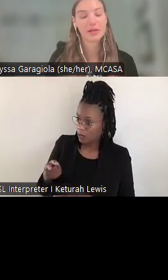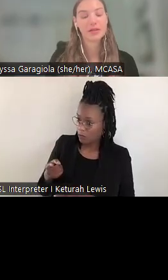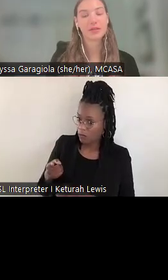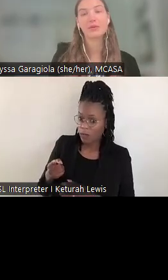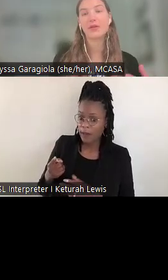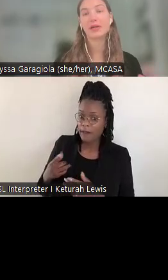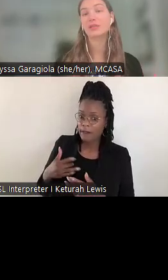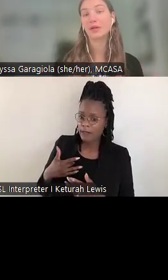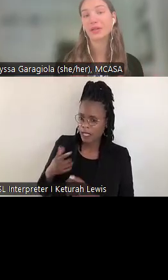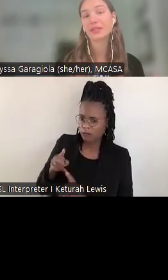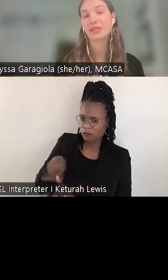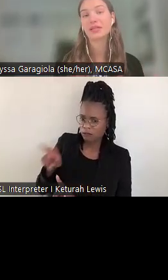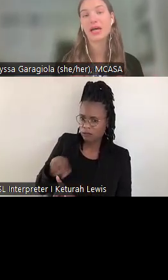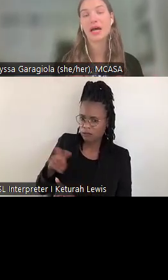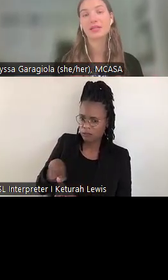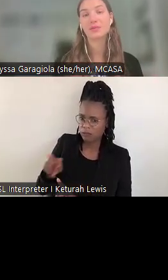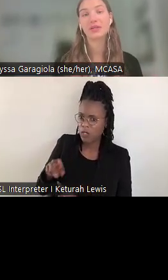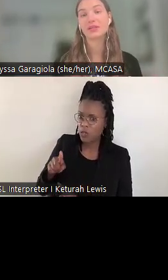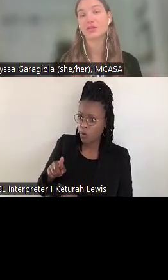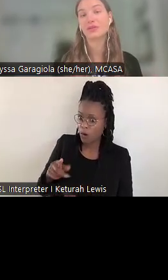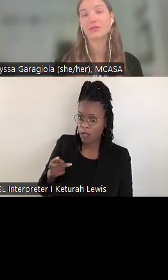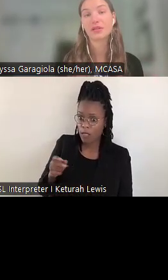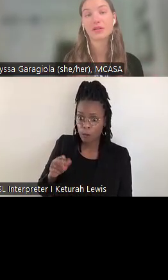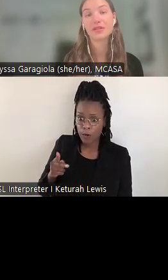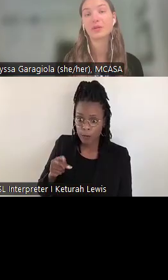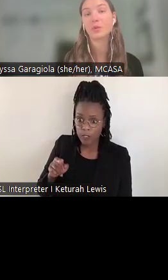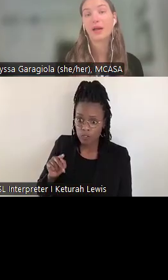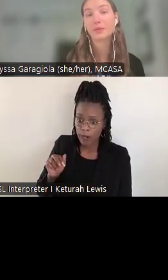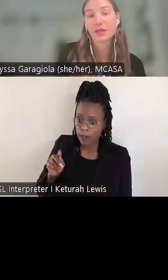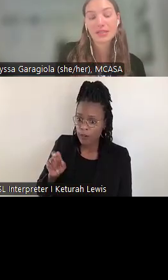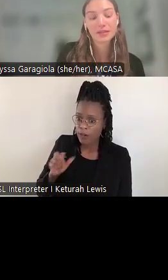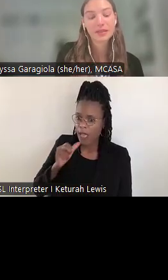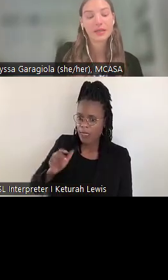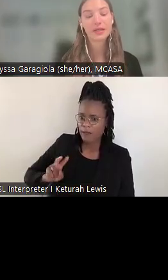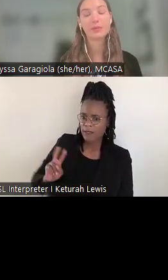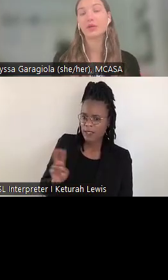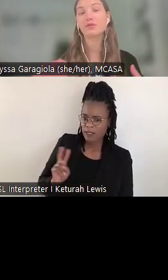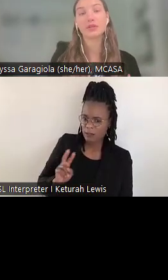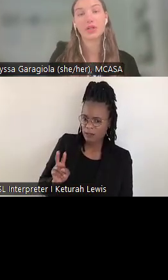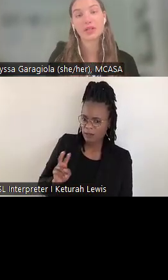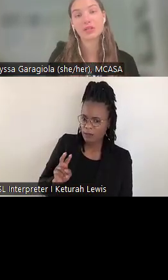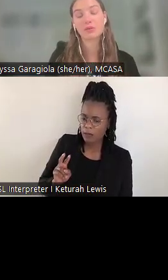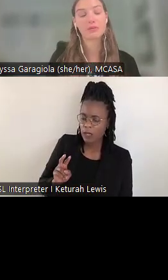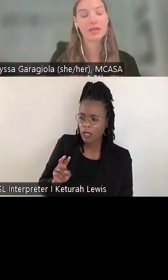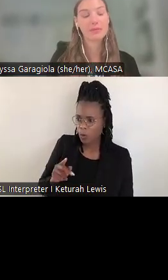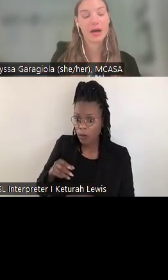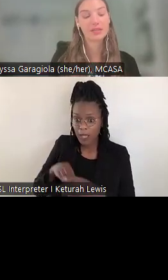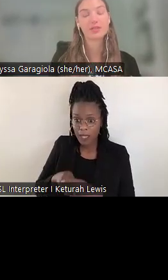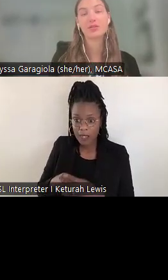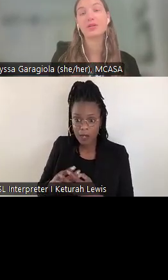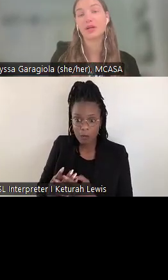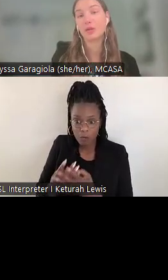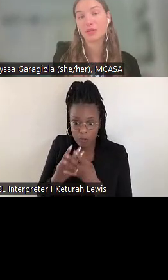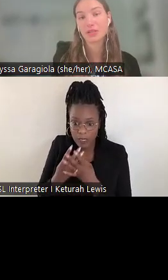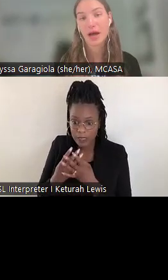victims. So their experiences as being sexually assaulted while in prison can be overlooked or